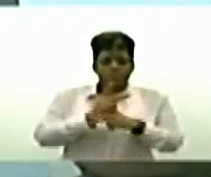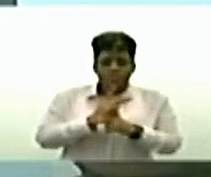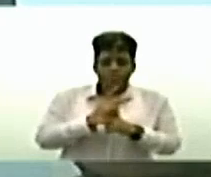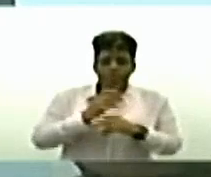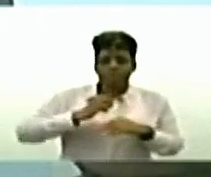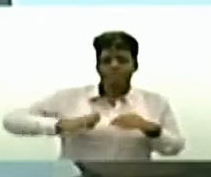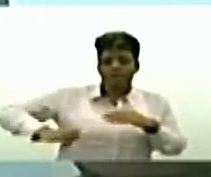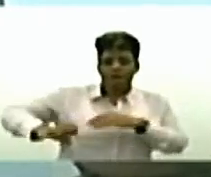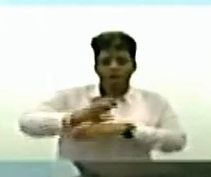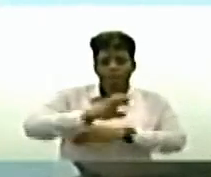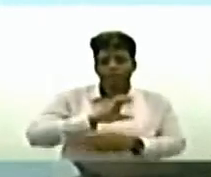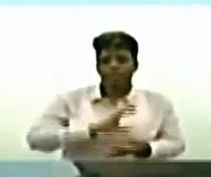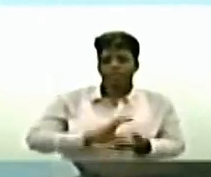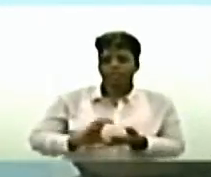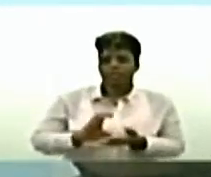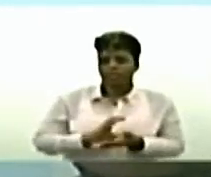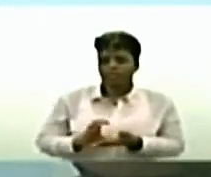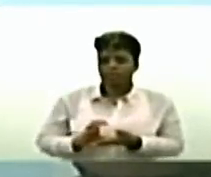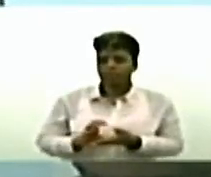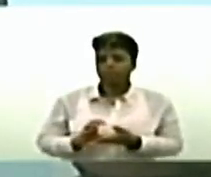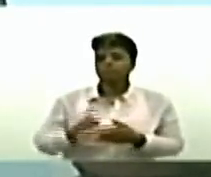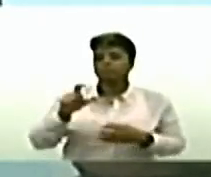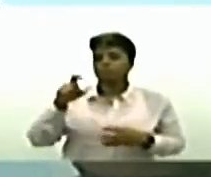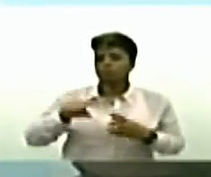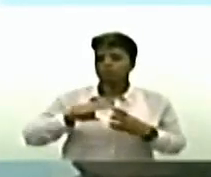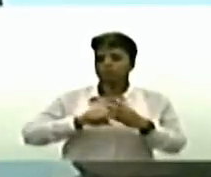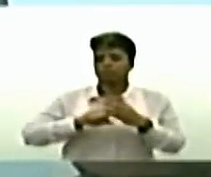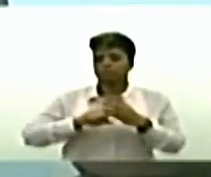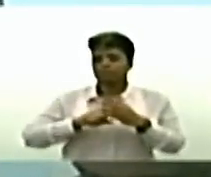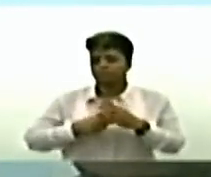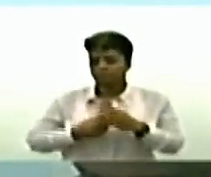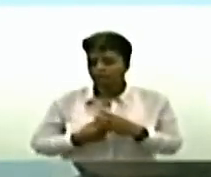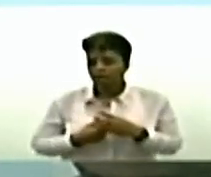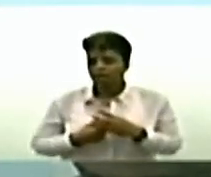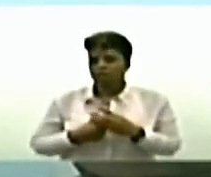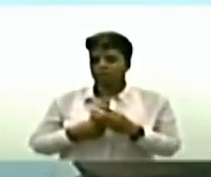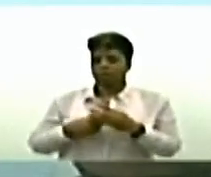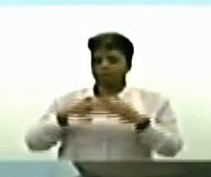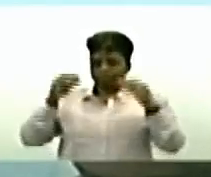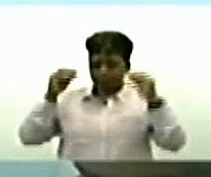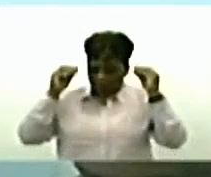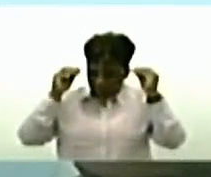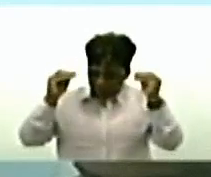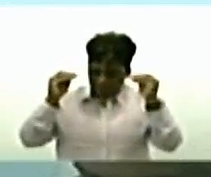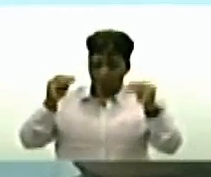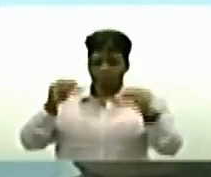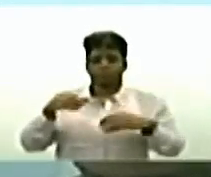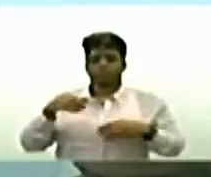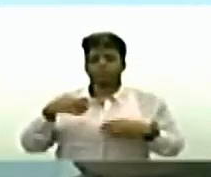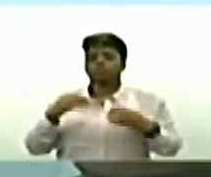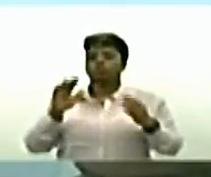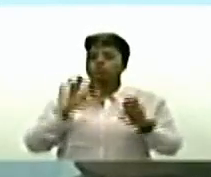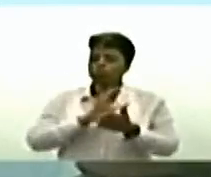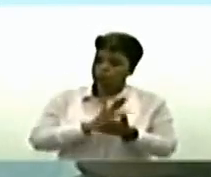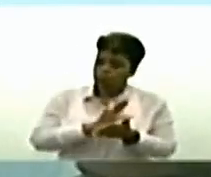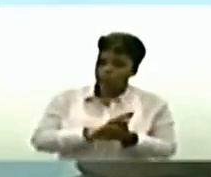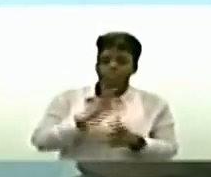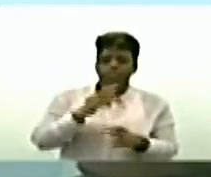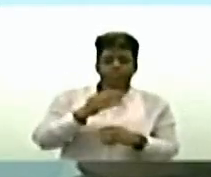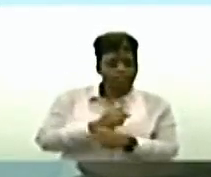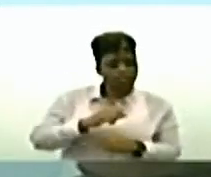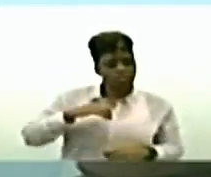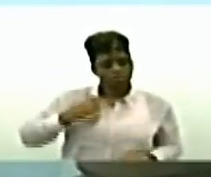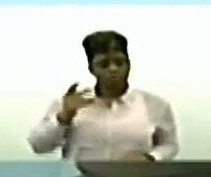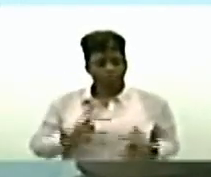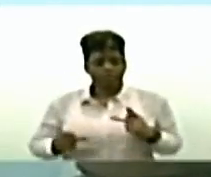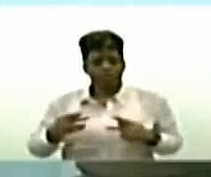clean, we have to start the education right now in the schools. Get our young people involved to understand the